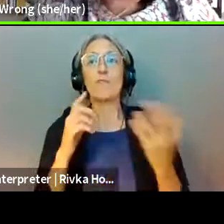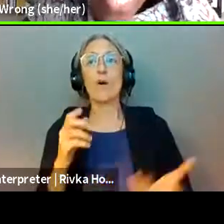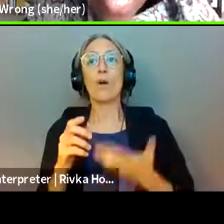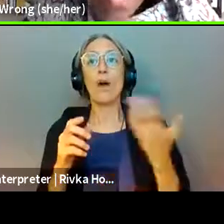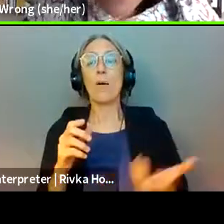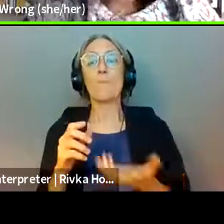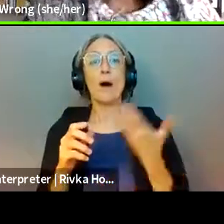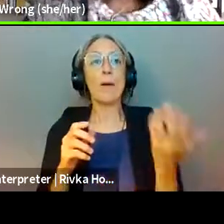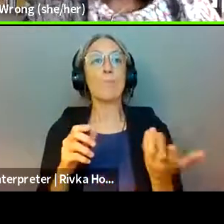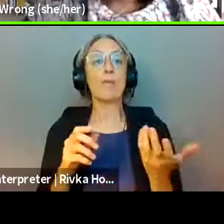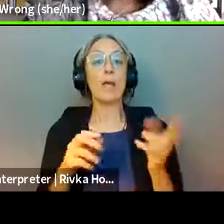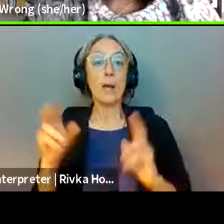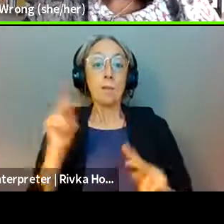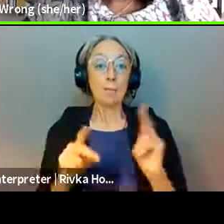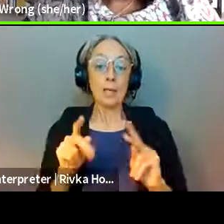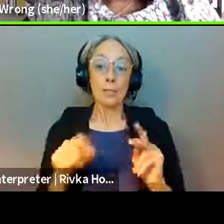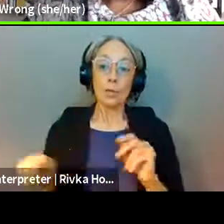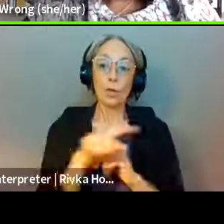whom voting